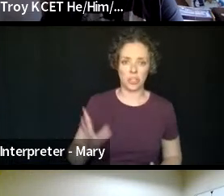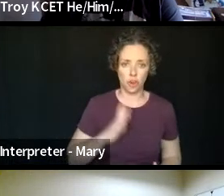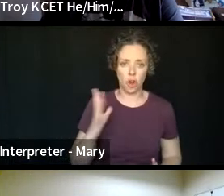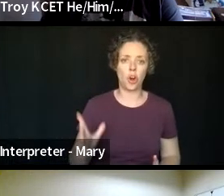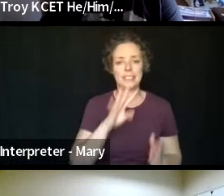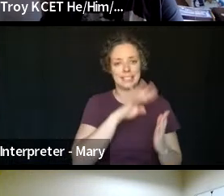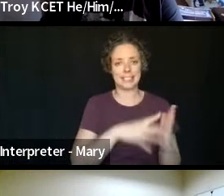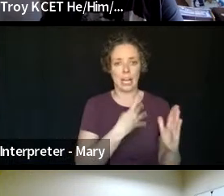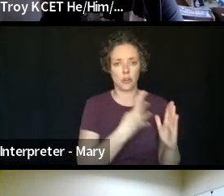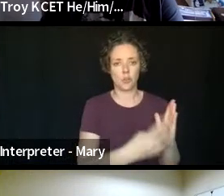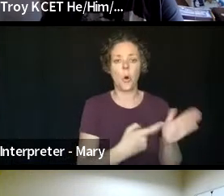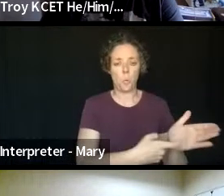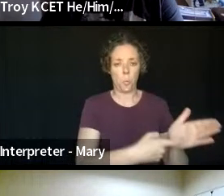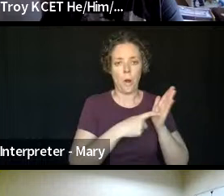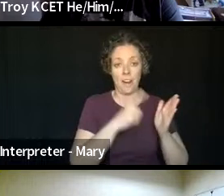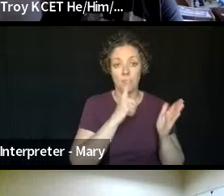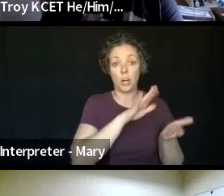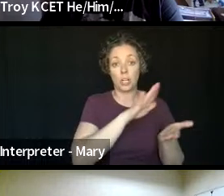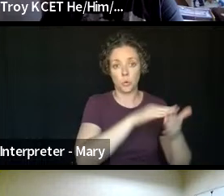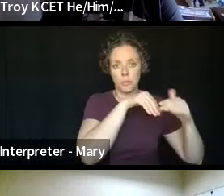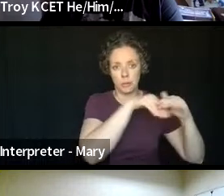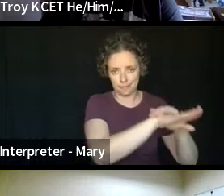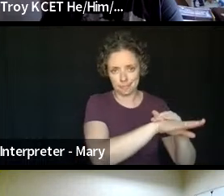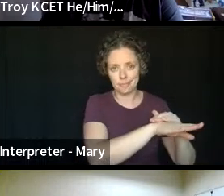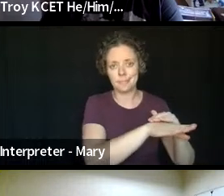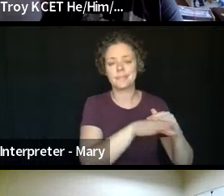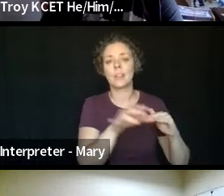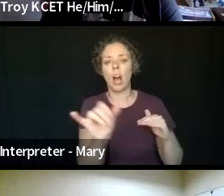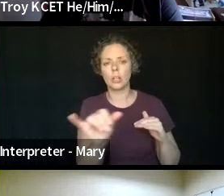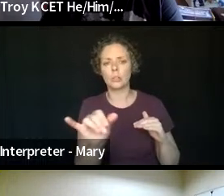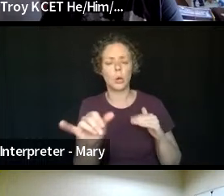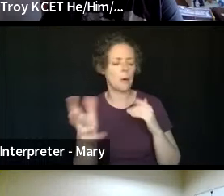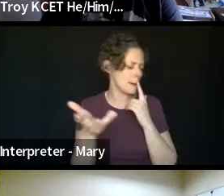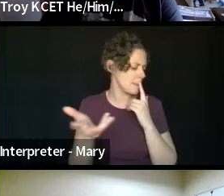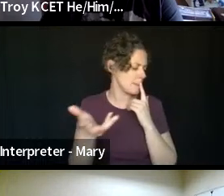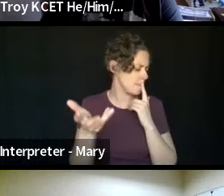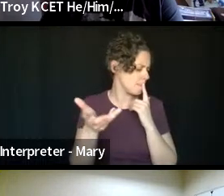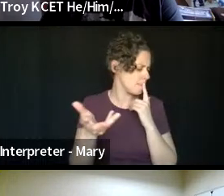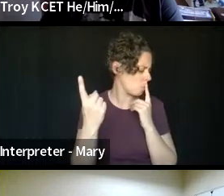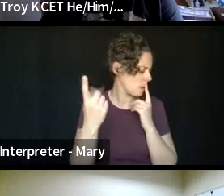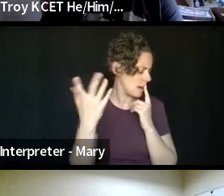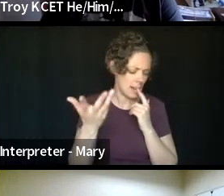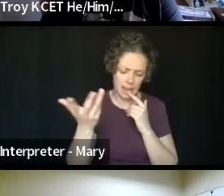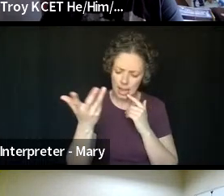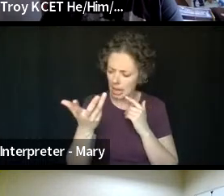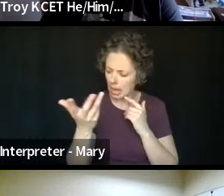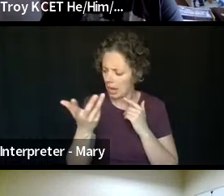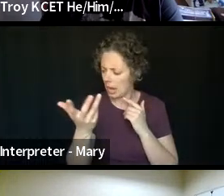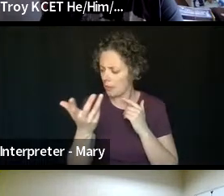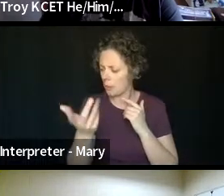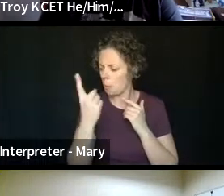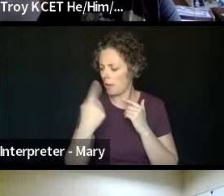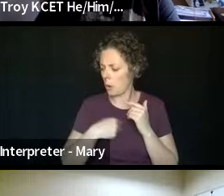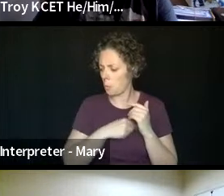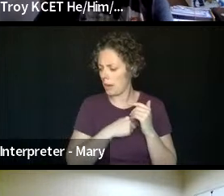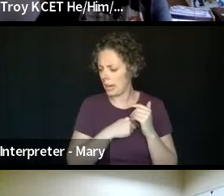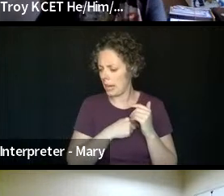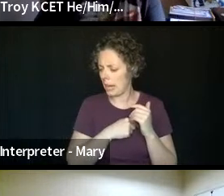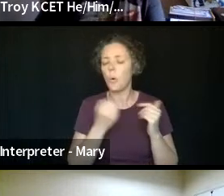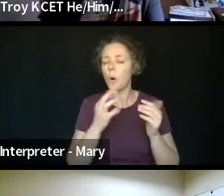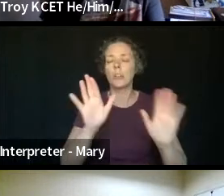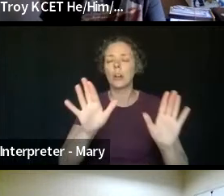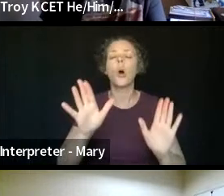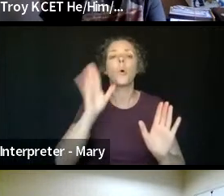for schools, as well as the one that we would not or prevent people